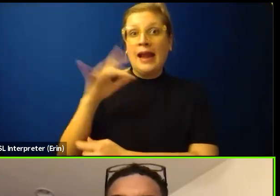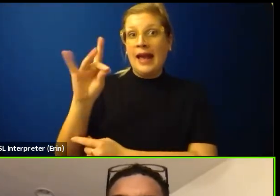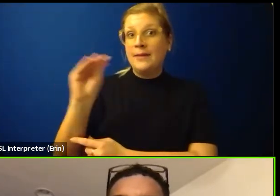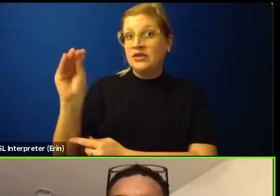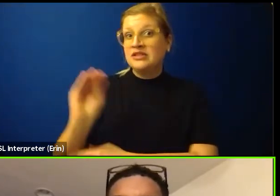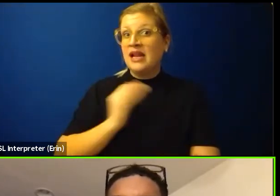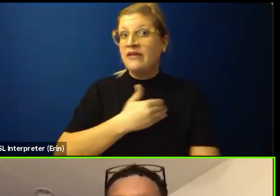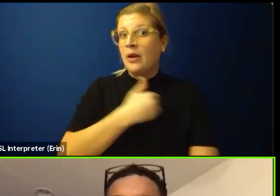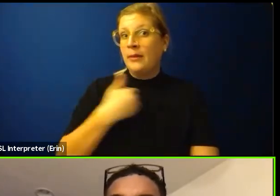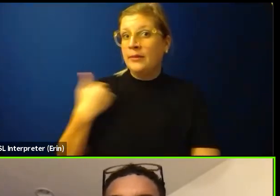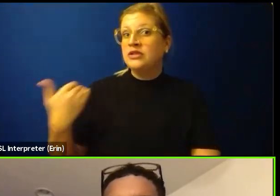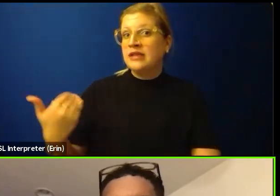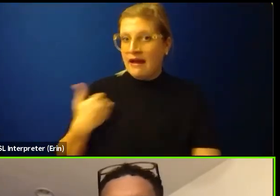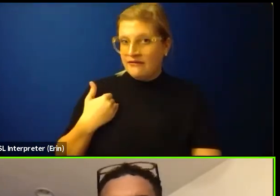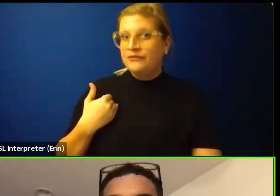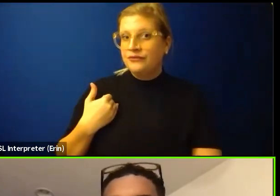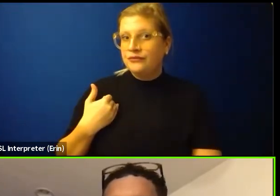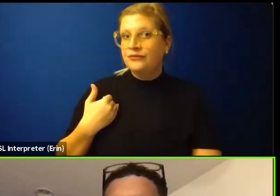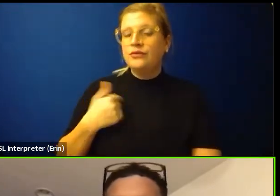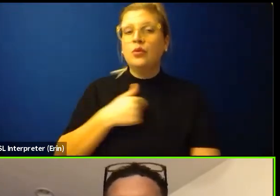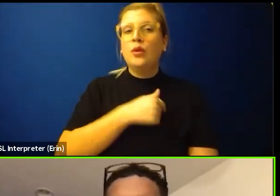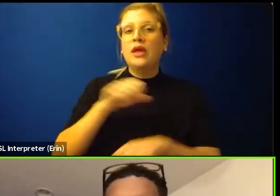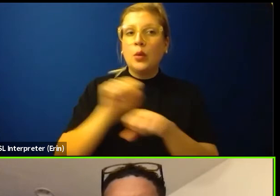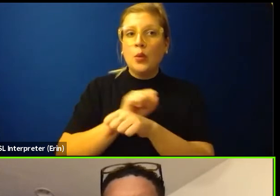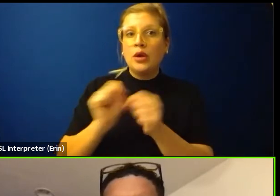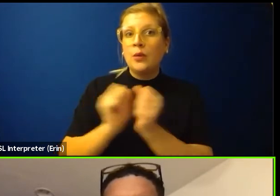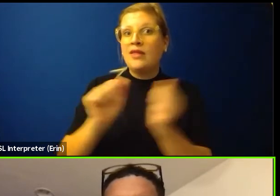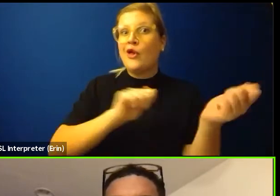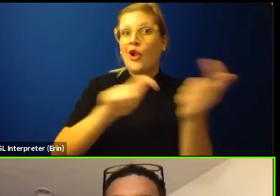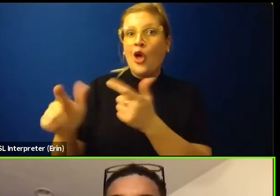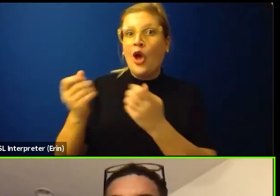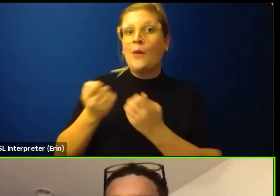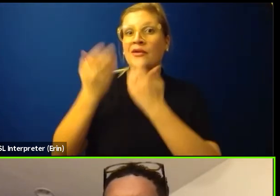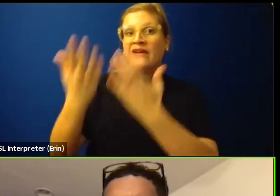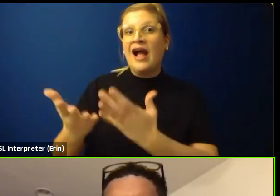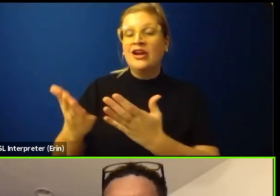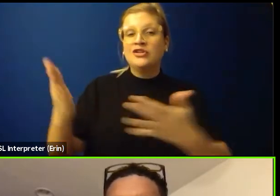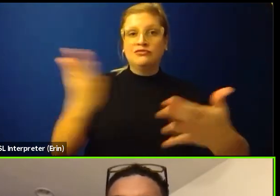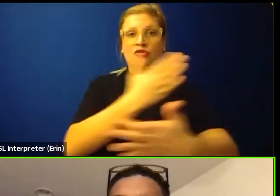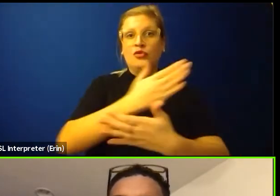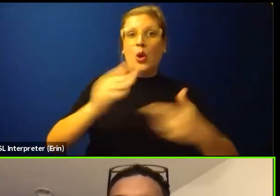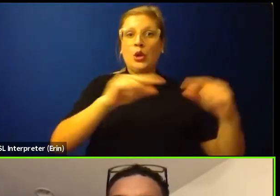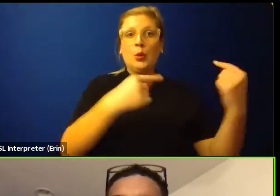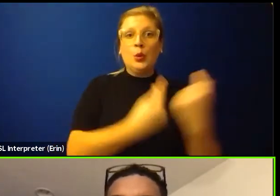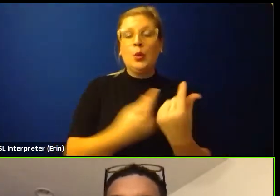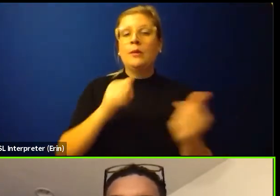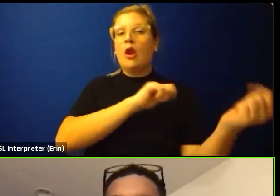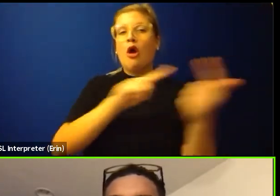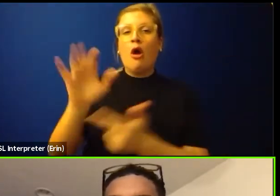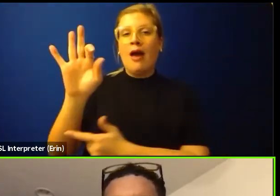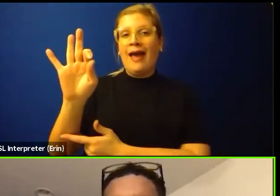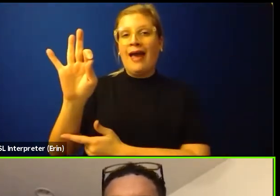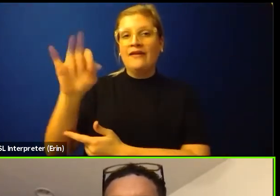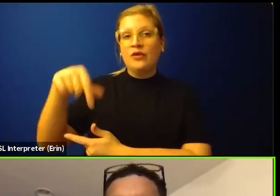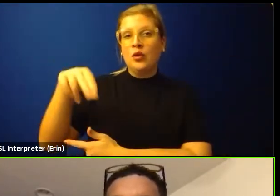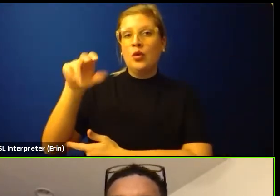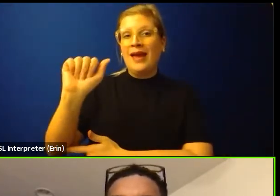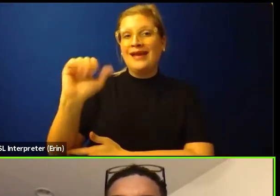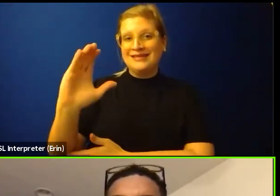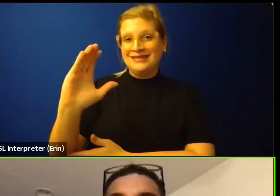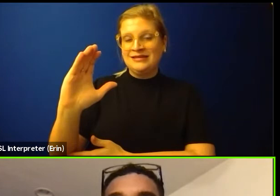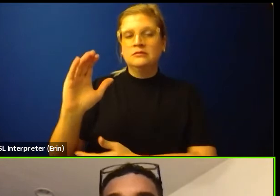members. And so we are working with all providers across the group, all of the FQHCs. We have, had